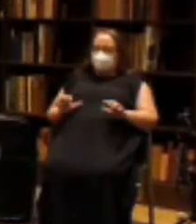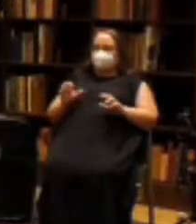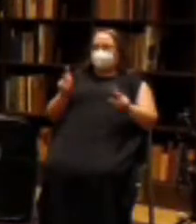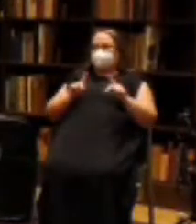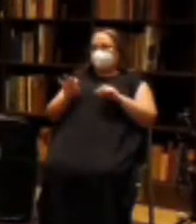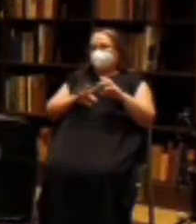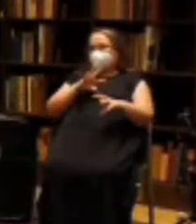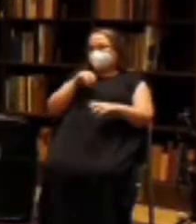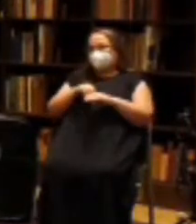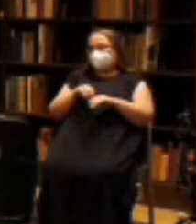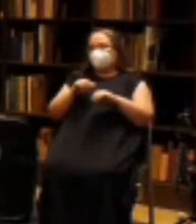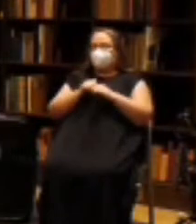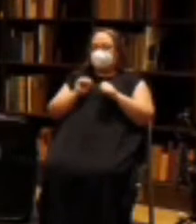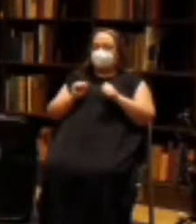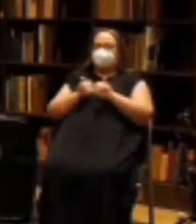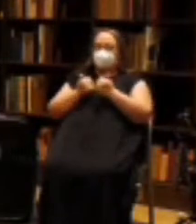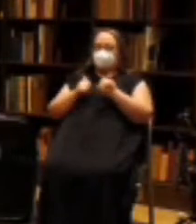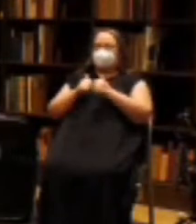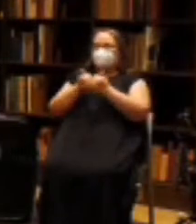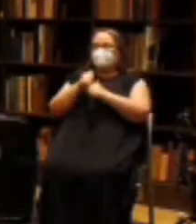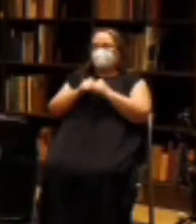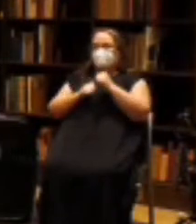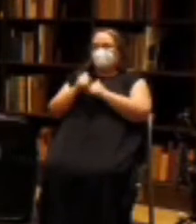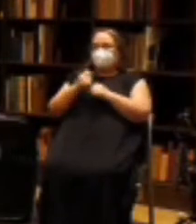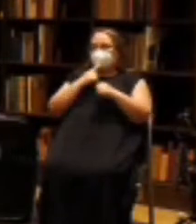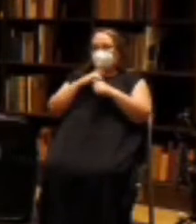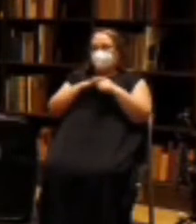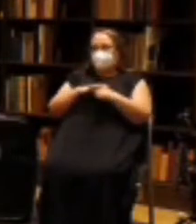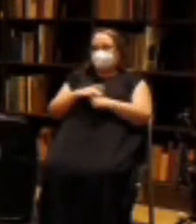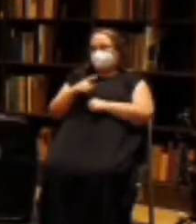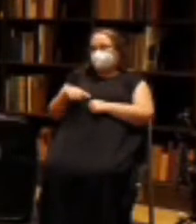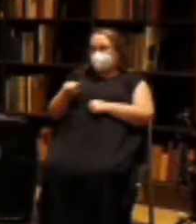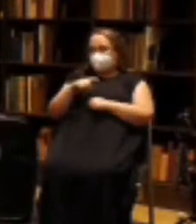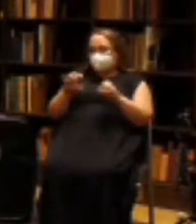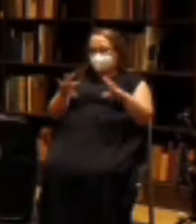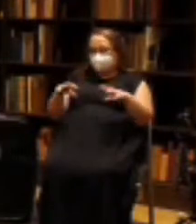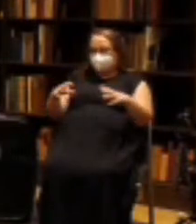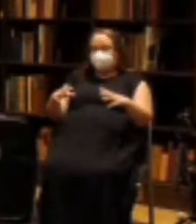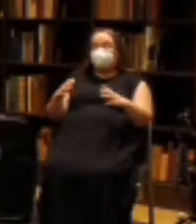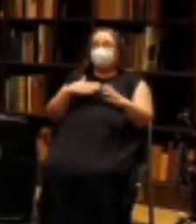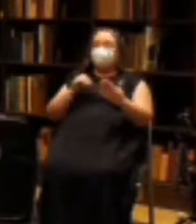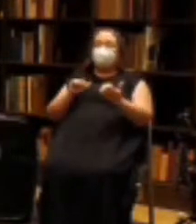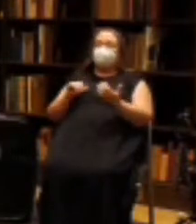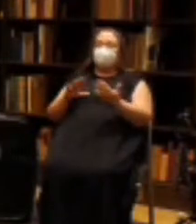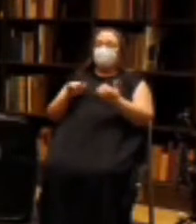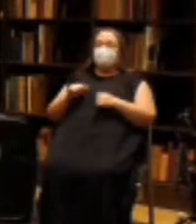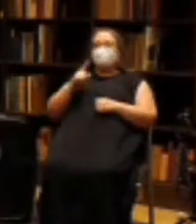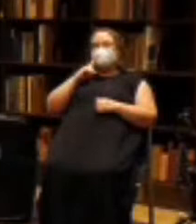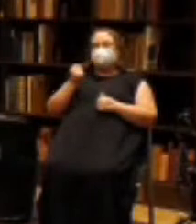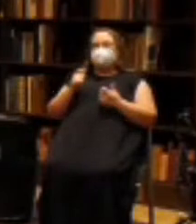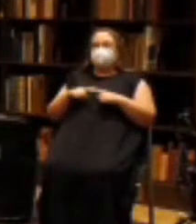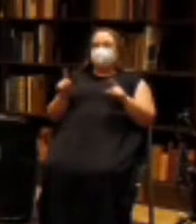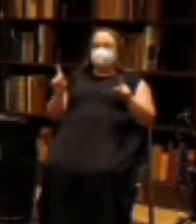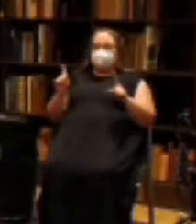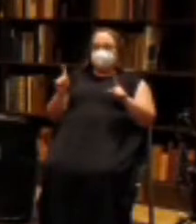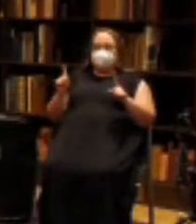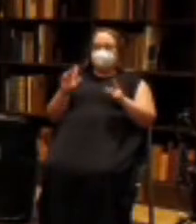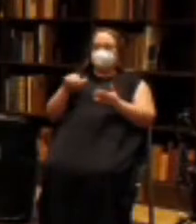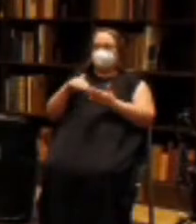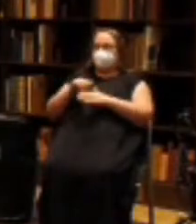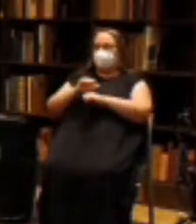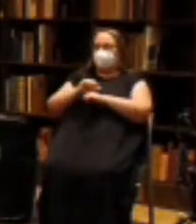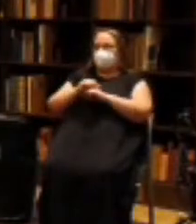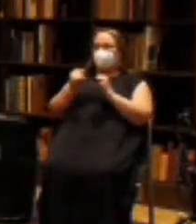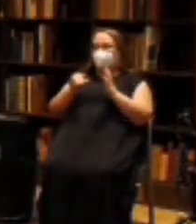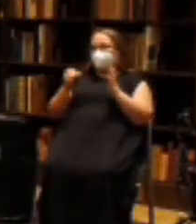in challenging the structures that are oppressing them. The approach that I've taken that I think is a little bit different is to center the work